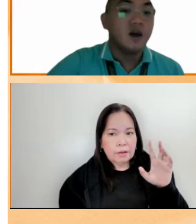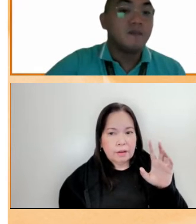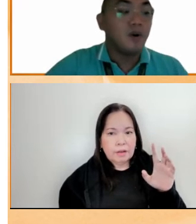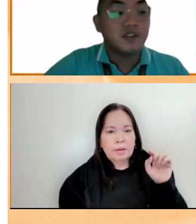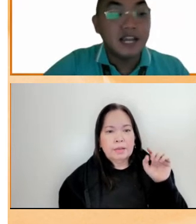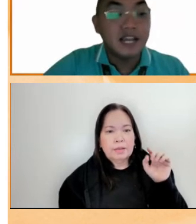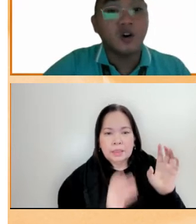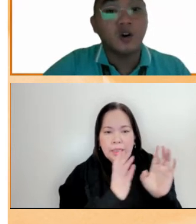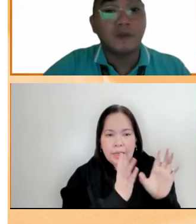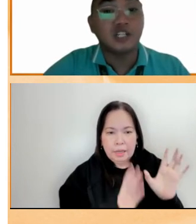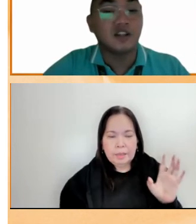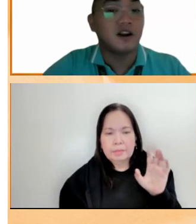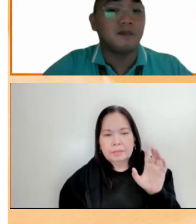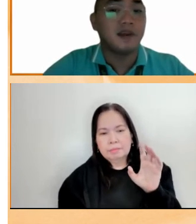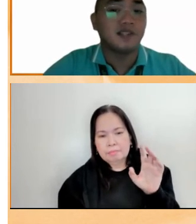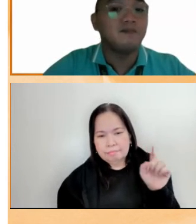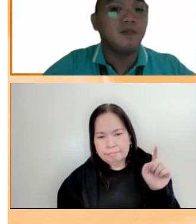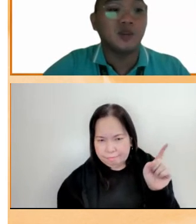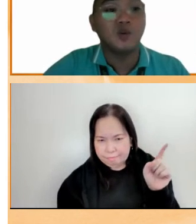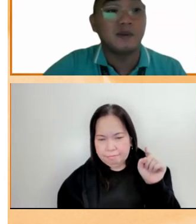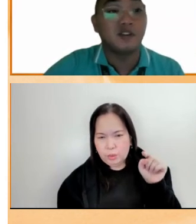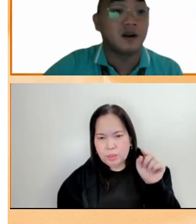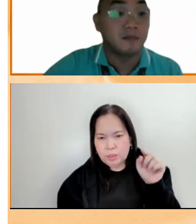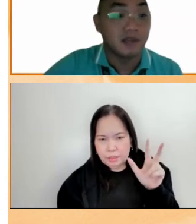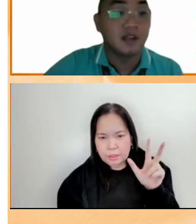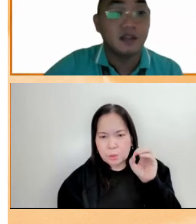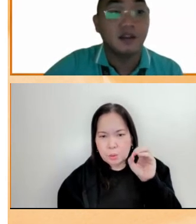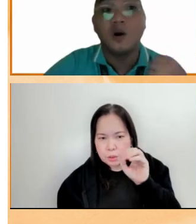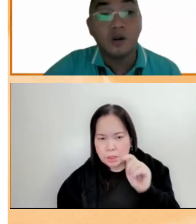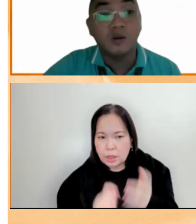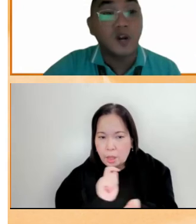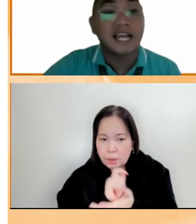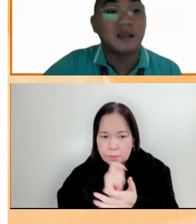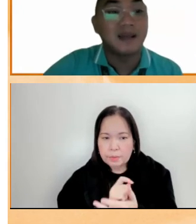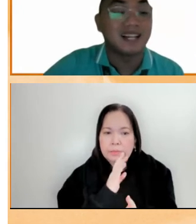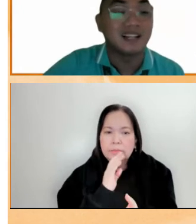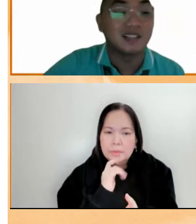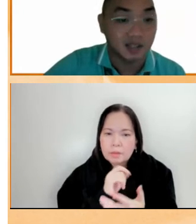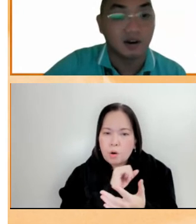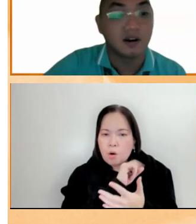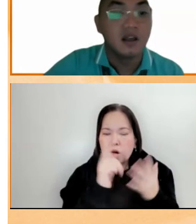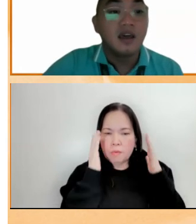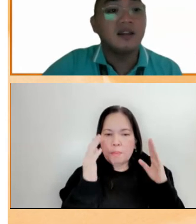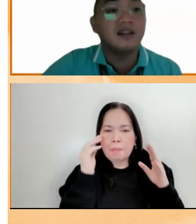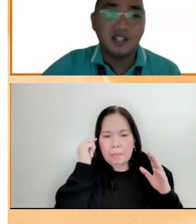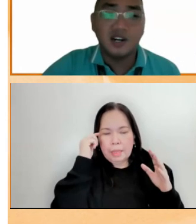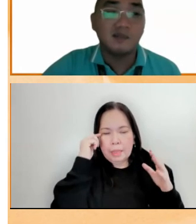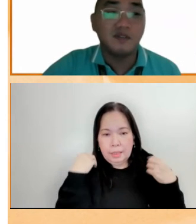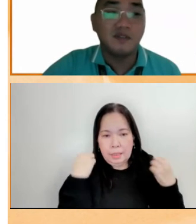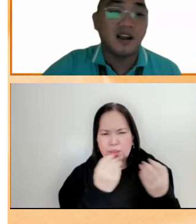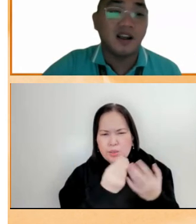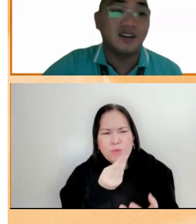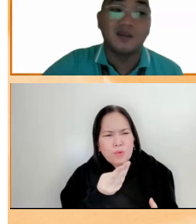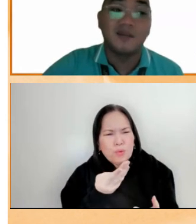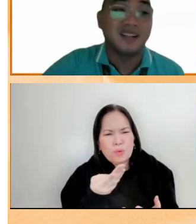psychologists, 0.3 occupational therapists, and 0.2 speech therapists that are all working in the mental health sector. And actually, some of them